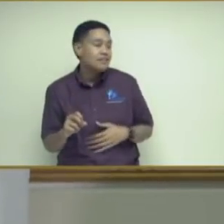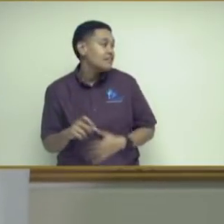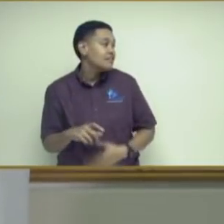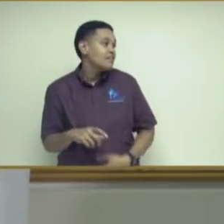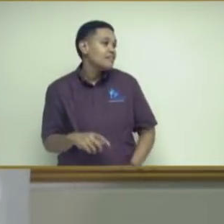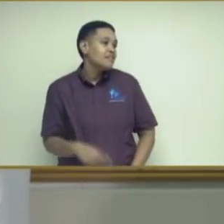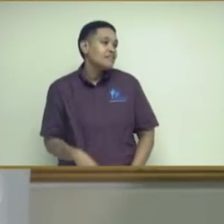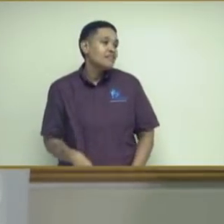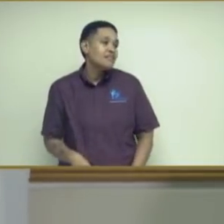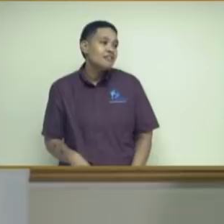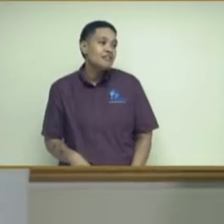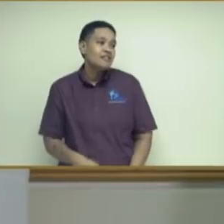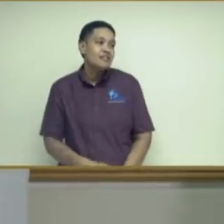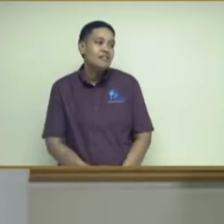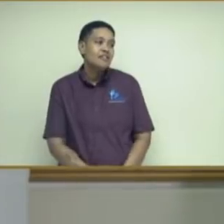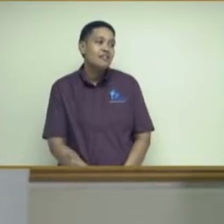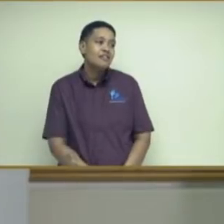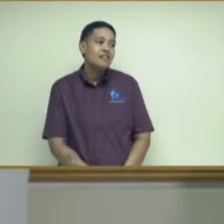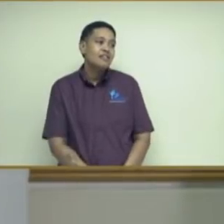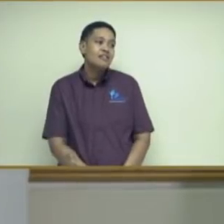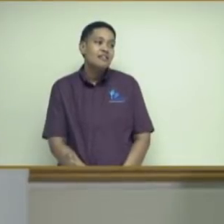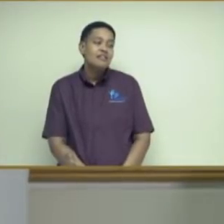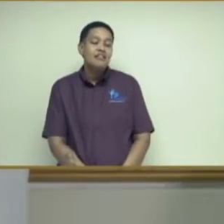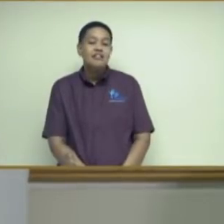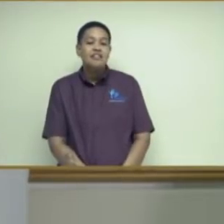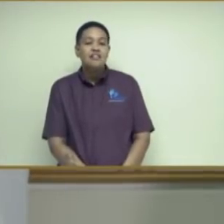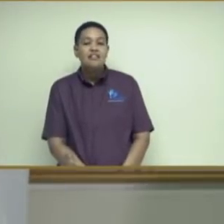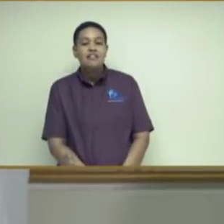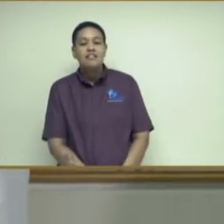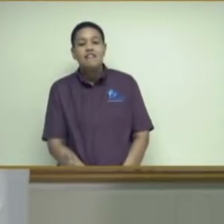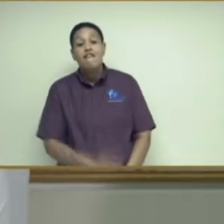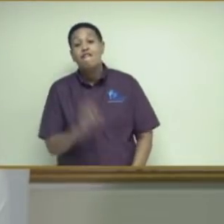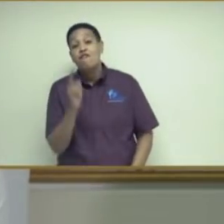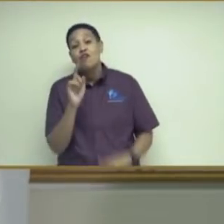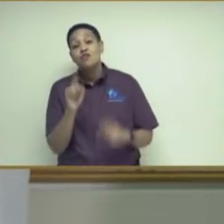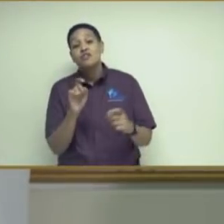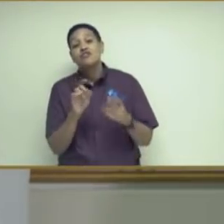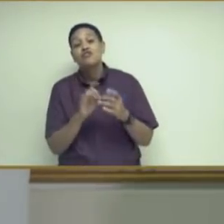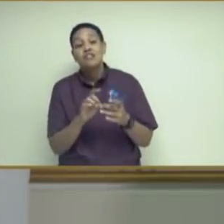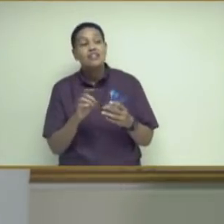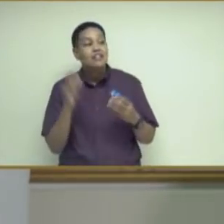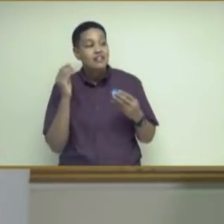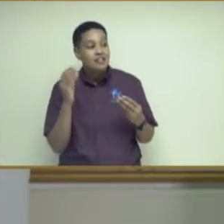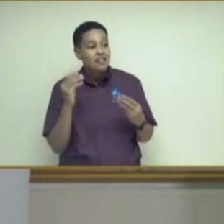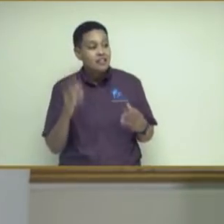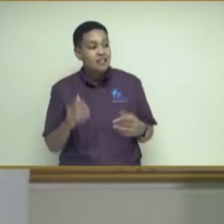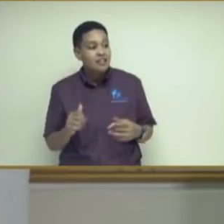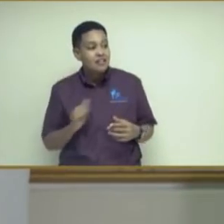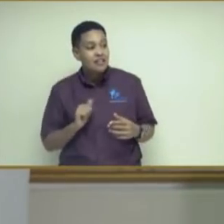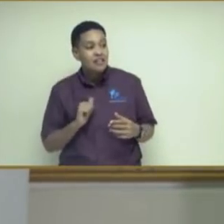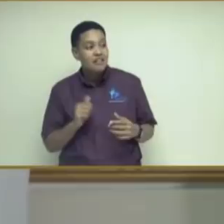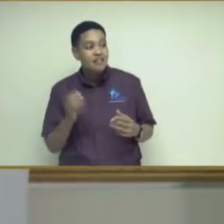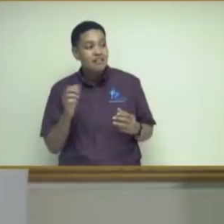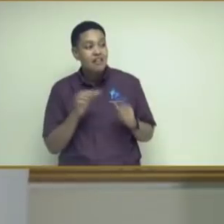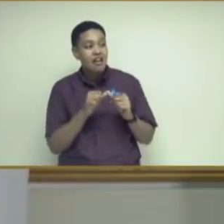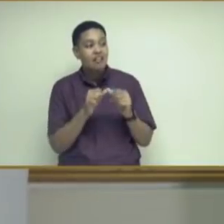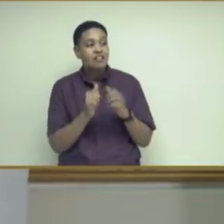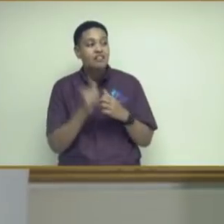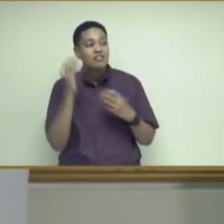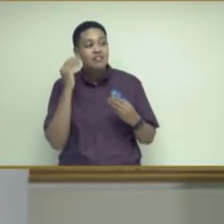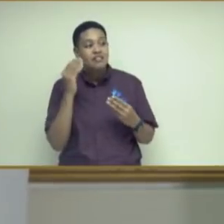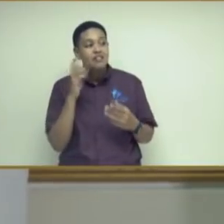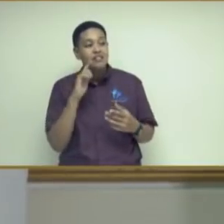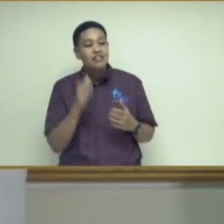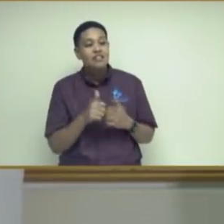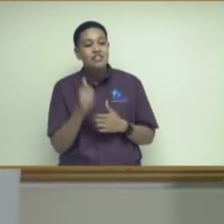Simo, you want to, the first question is around data. I'm not, well, I think we've been consistent with the data, but Simo,